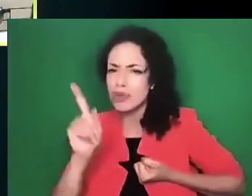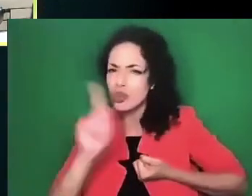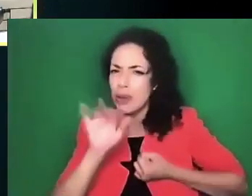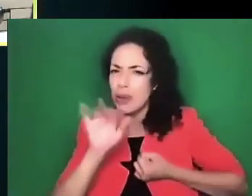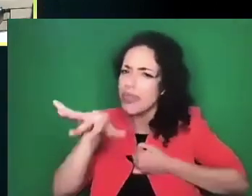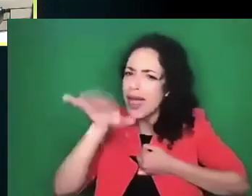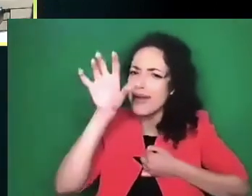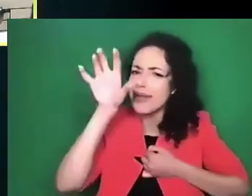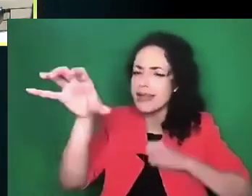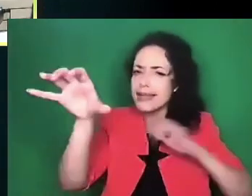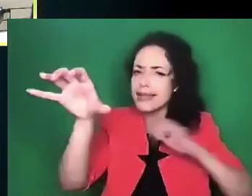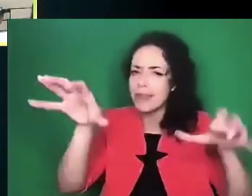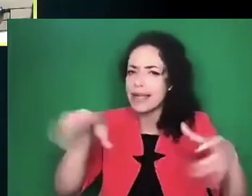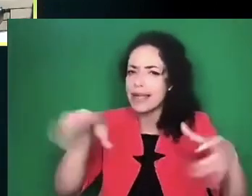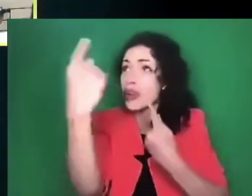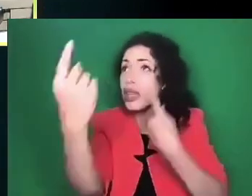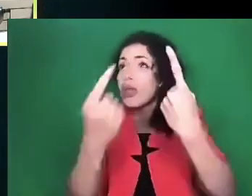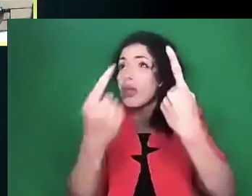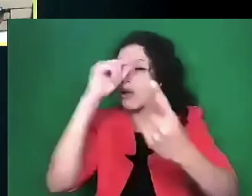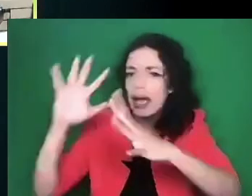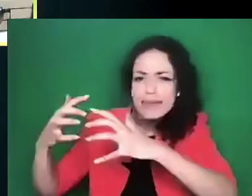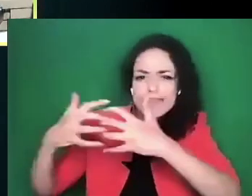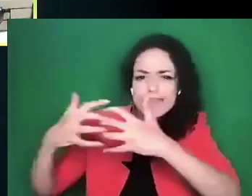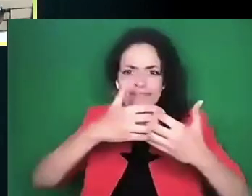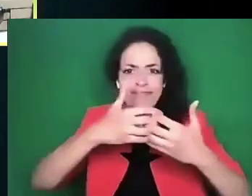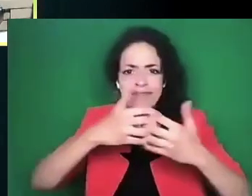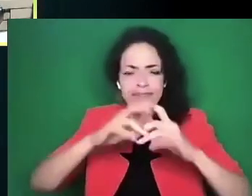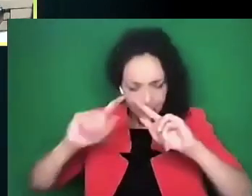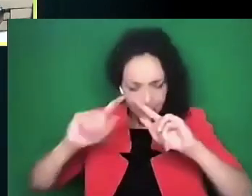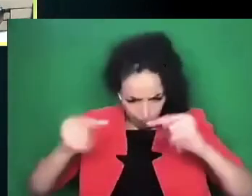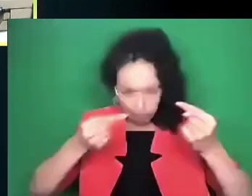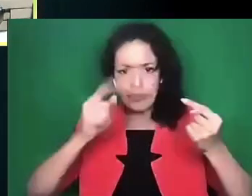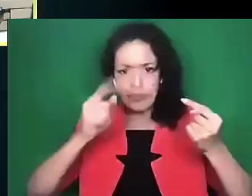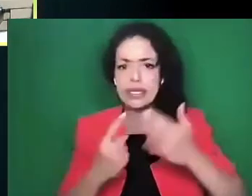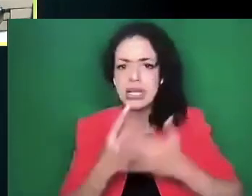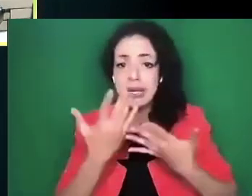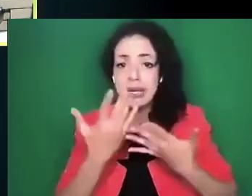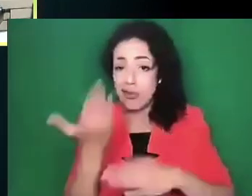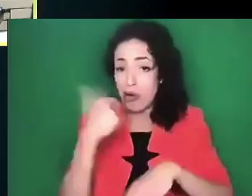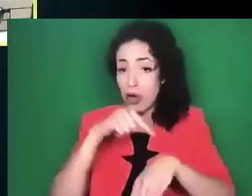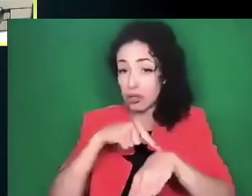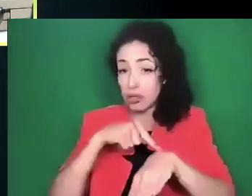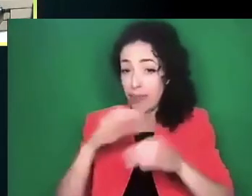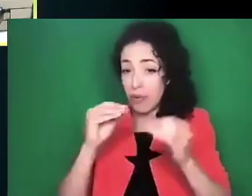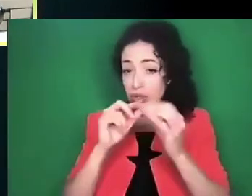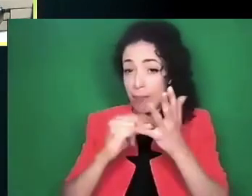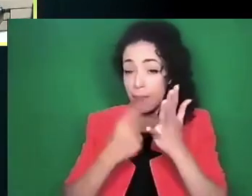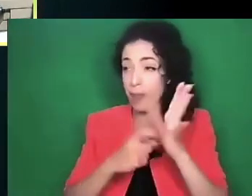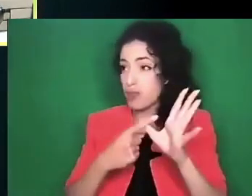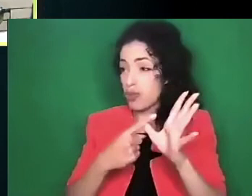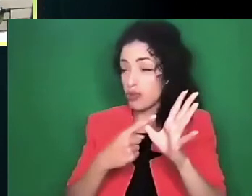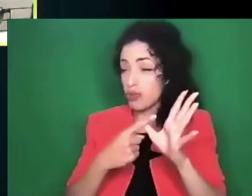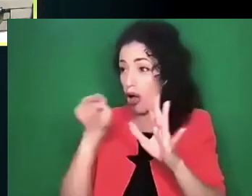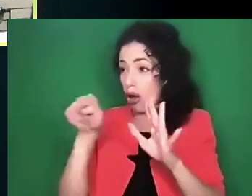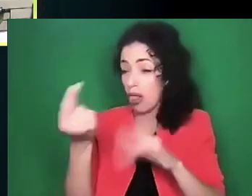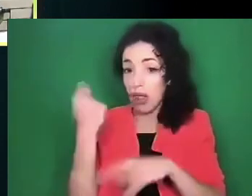what is happening now? I mean, last time I was in Basra just a week ago, we are hitting 60-something, you